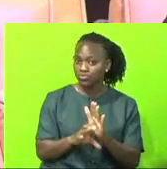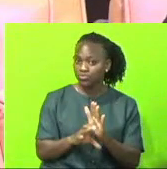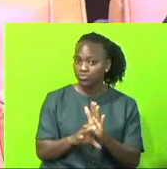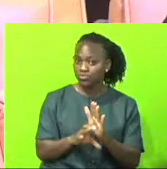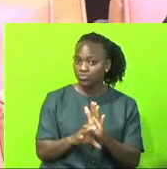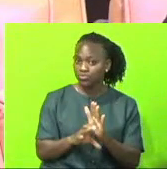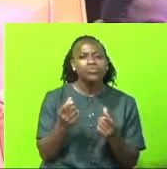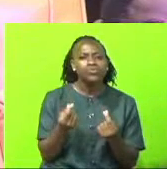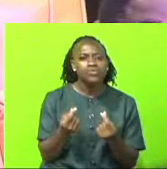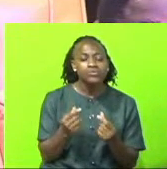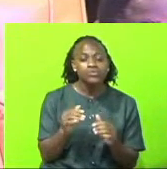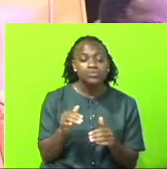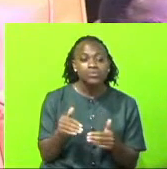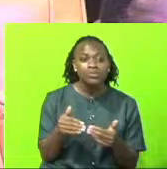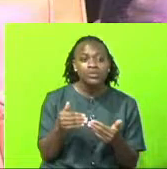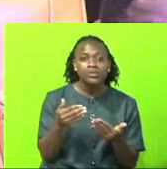purposive